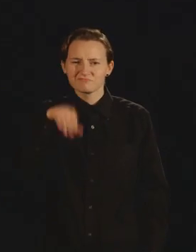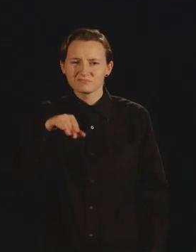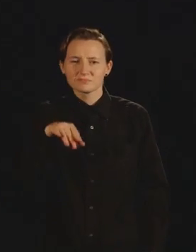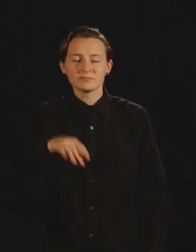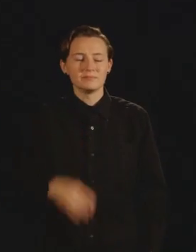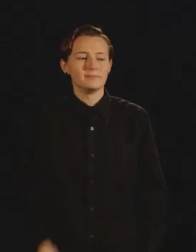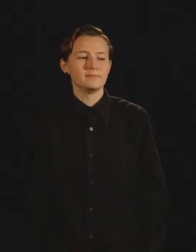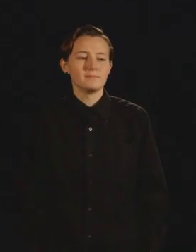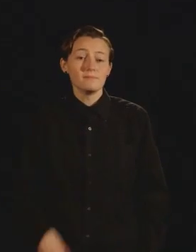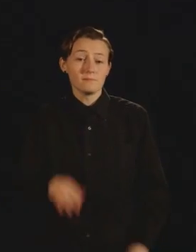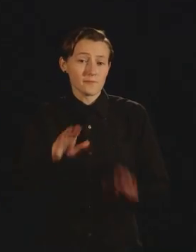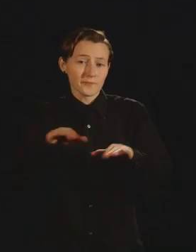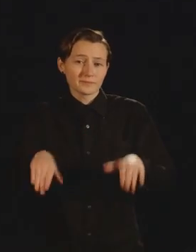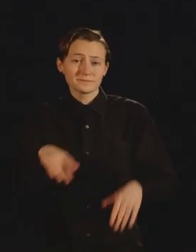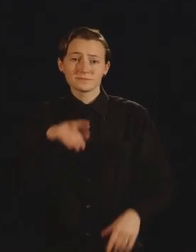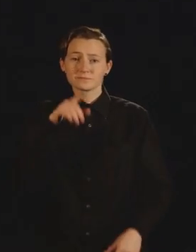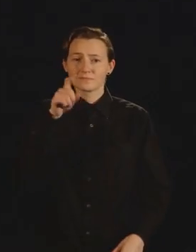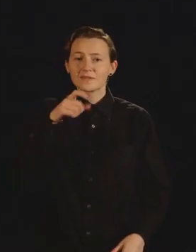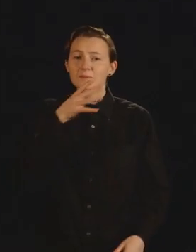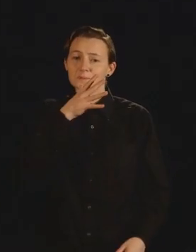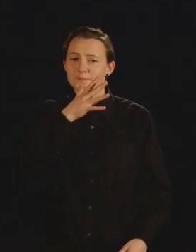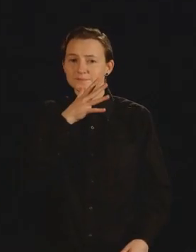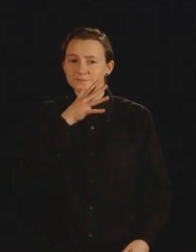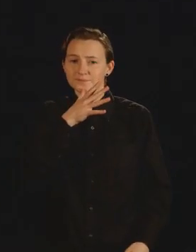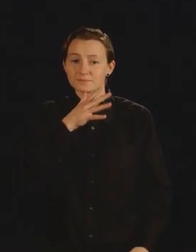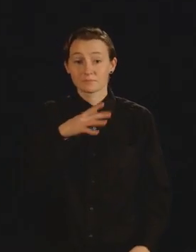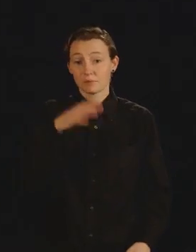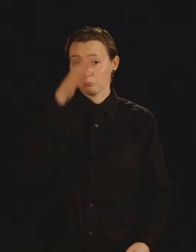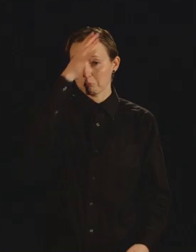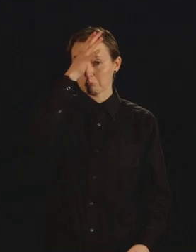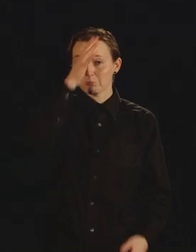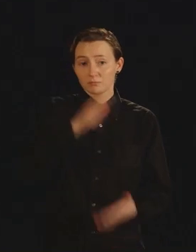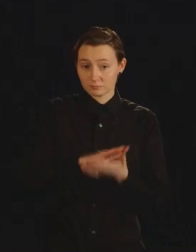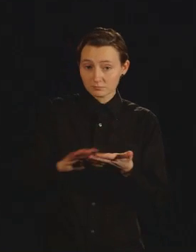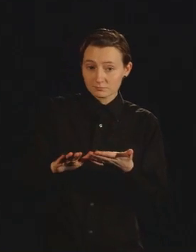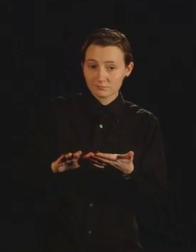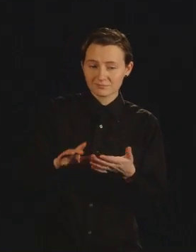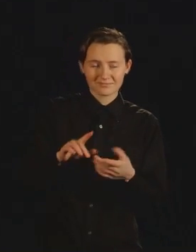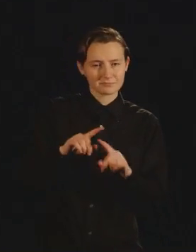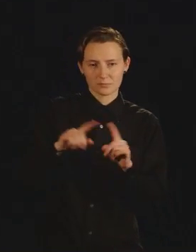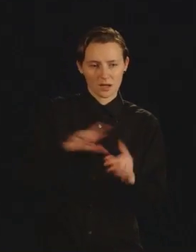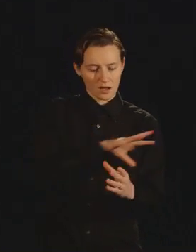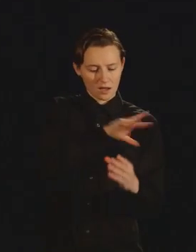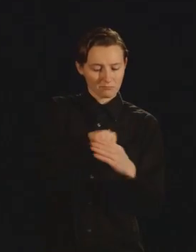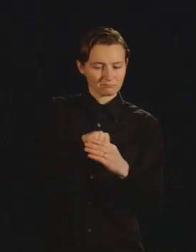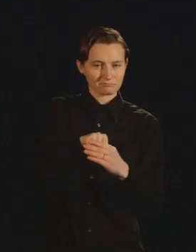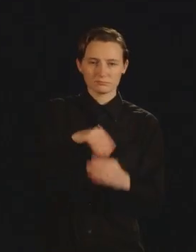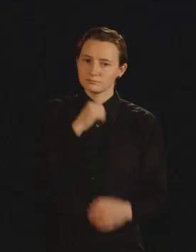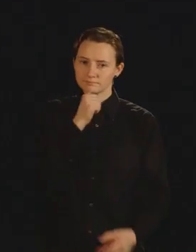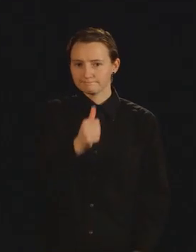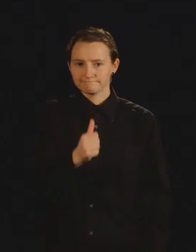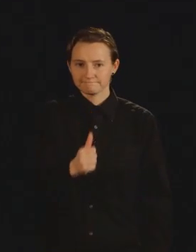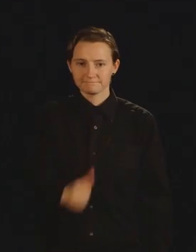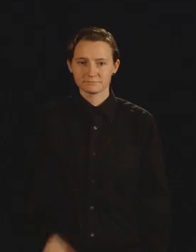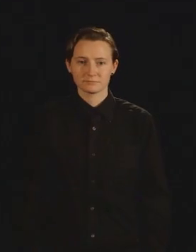I mean, the one that says that kids need their mamas and that dads are nice to have but not